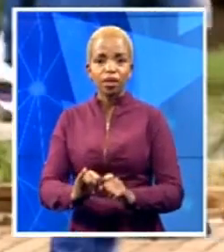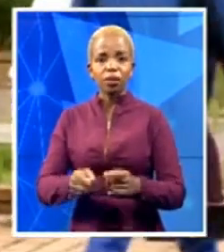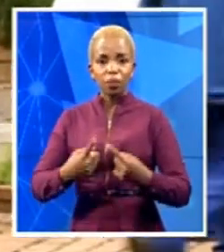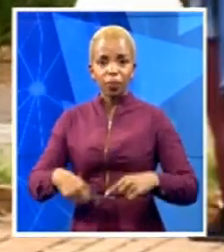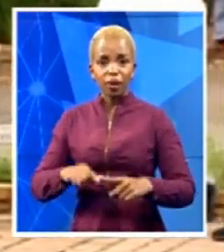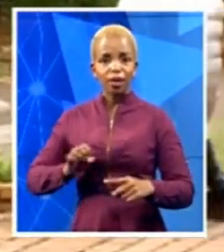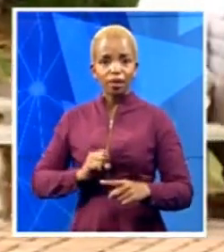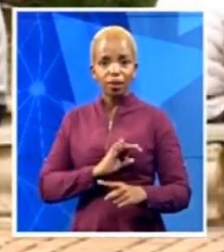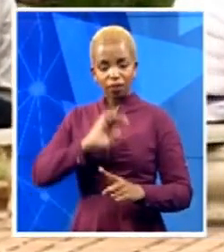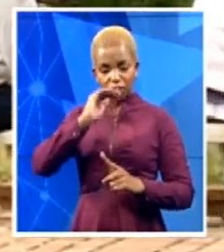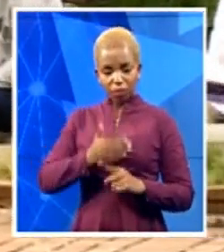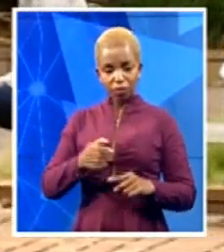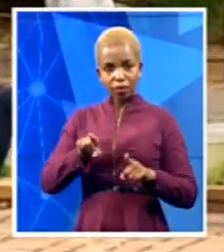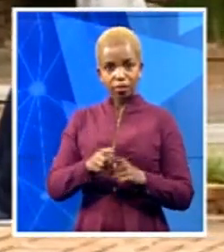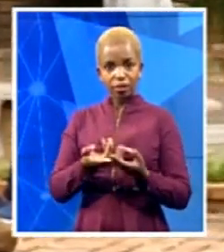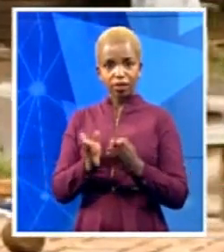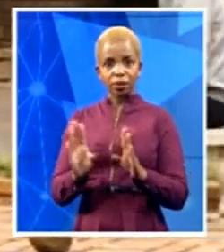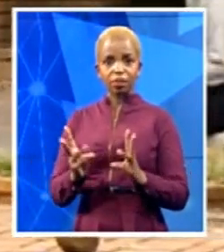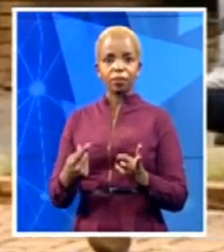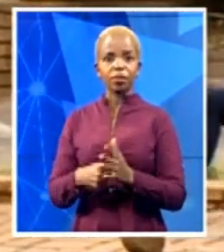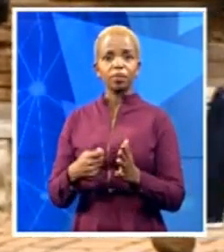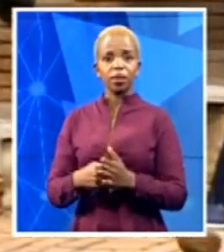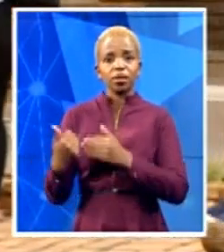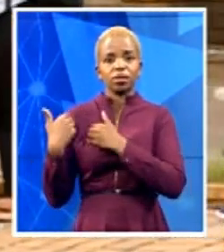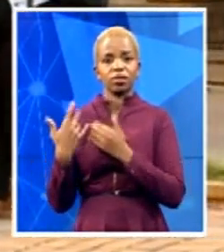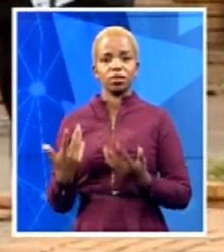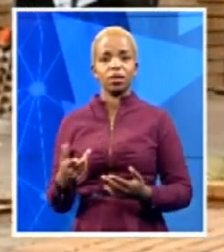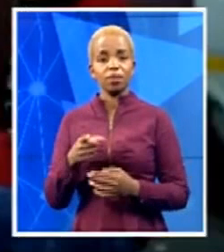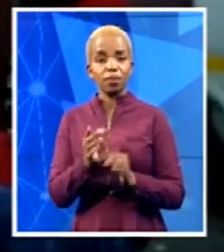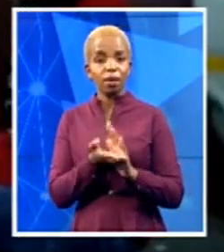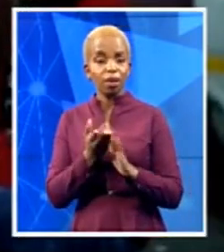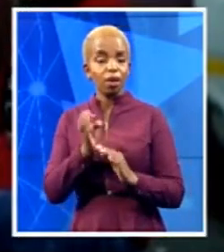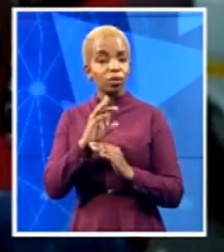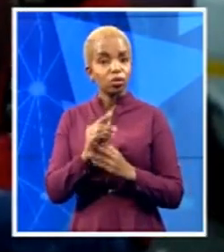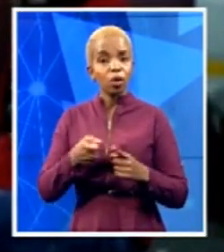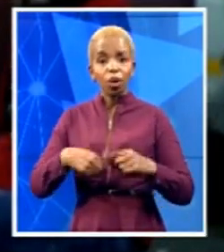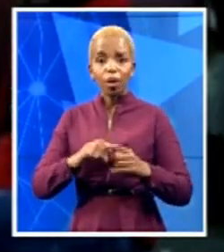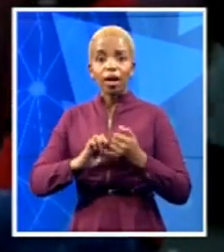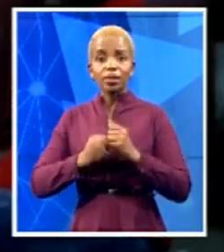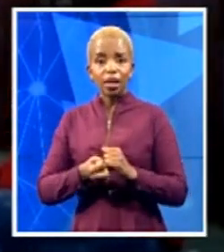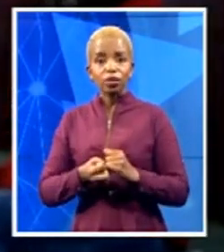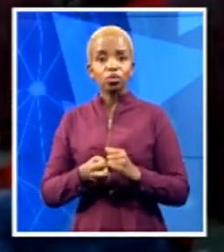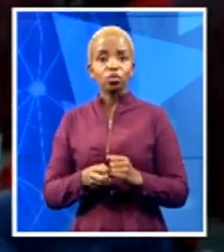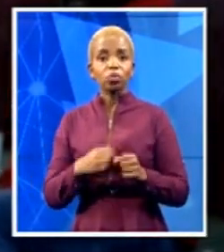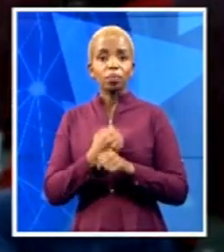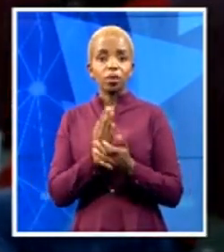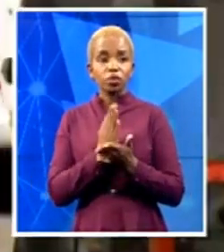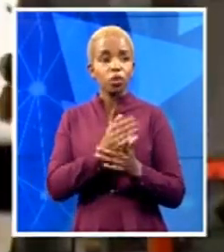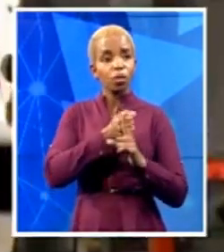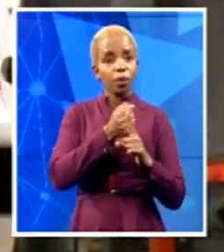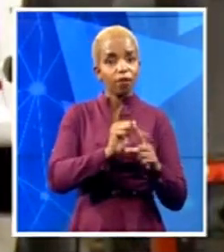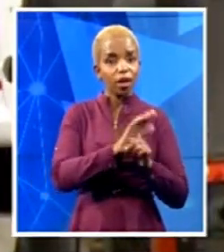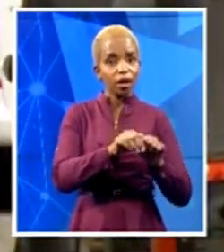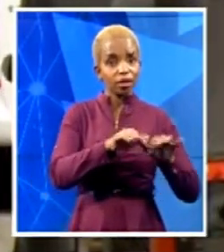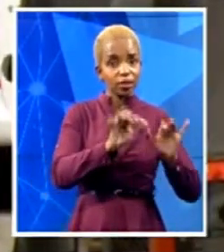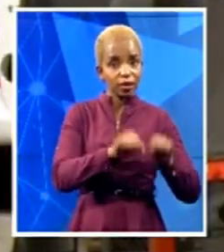That's all that there is to it. So we mitigate both sides of the equation, not the one side of the equation. Mitigate against the virus, the pandemic,